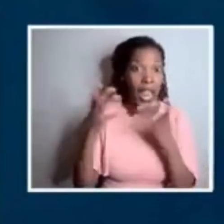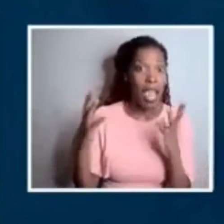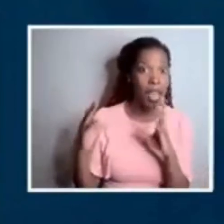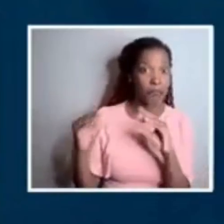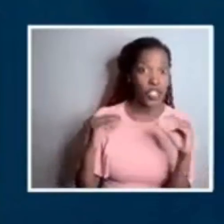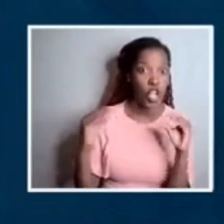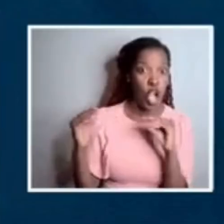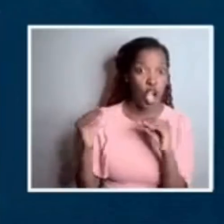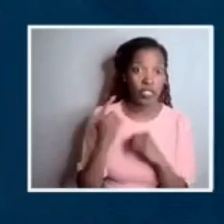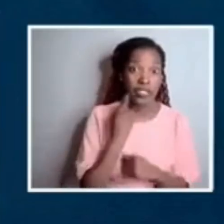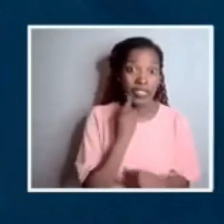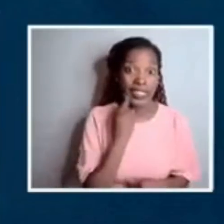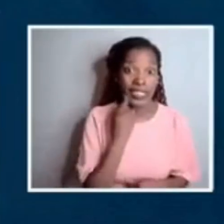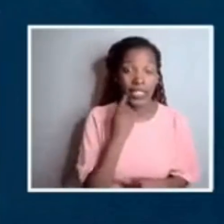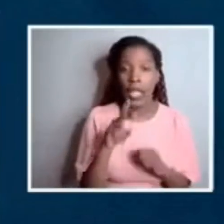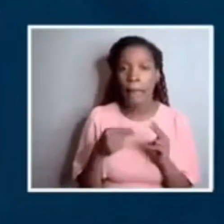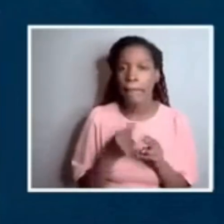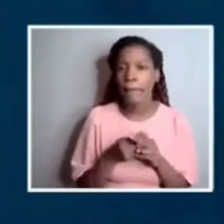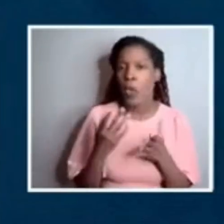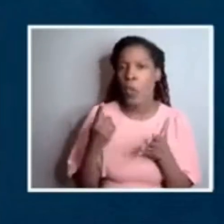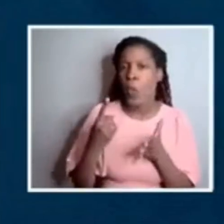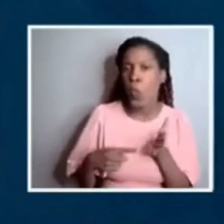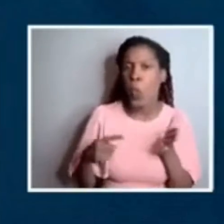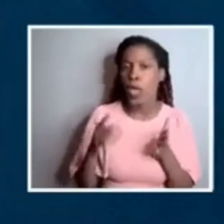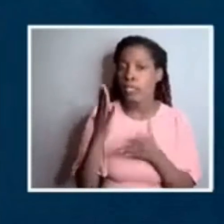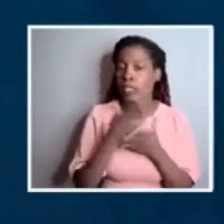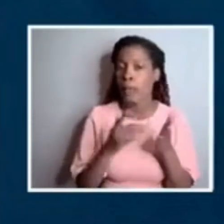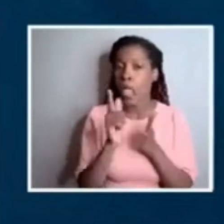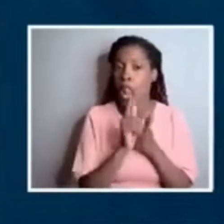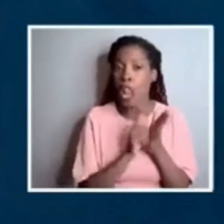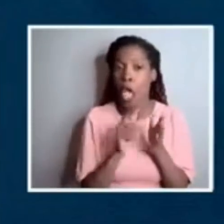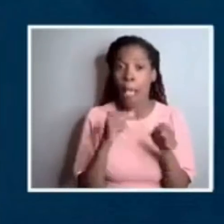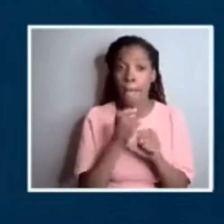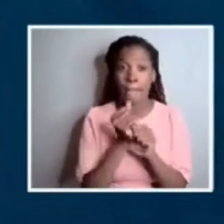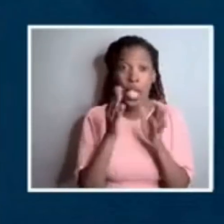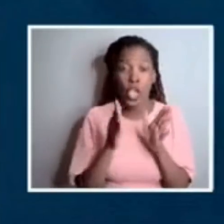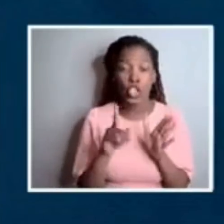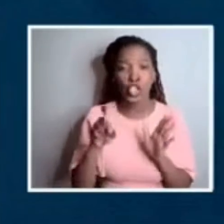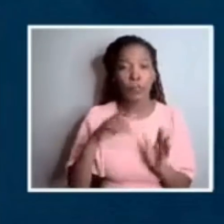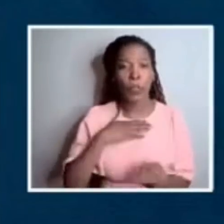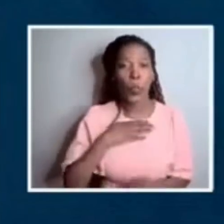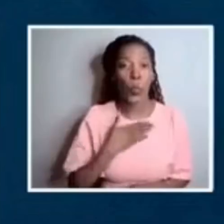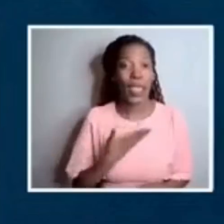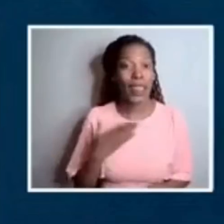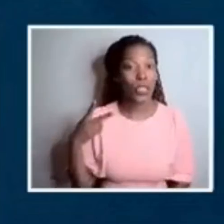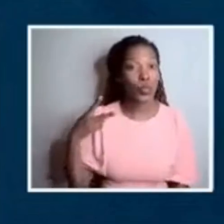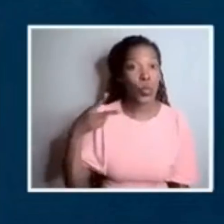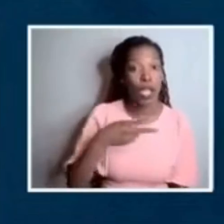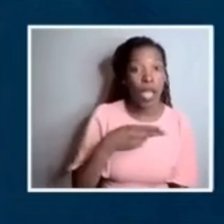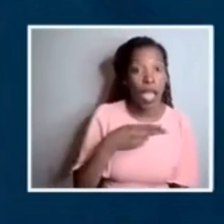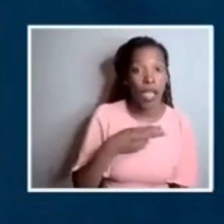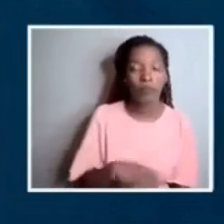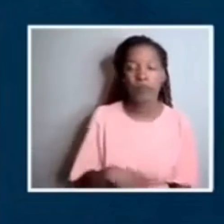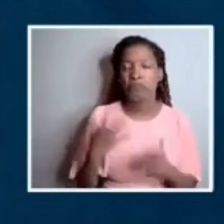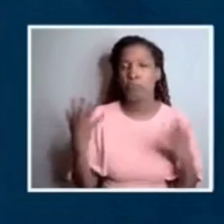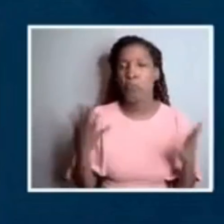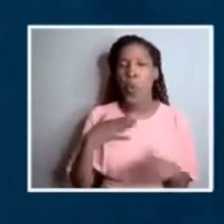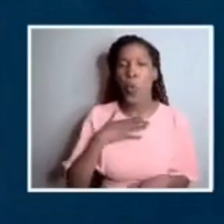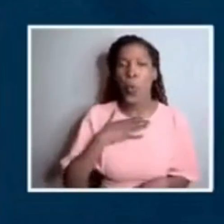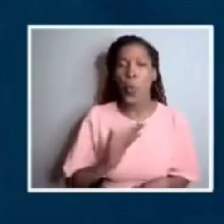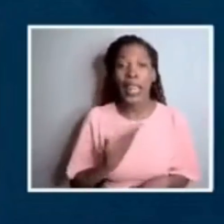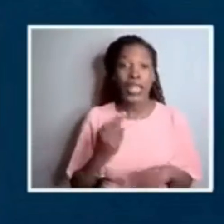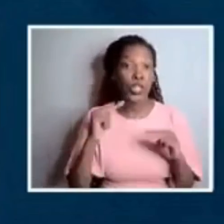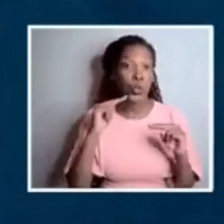about what progressive lawmakers need to be willing to cut, what we have to be willing to negotiate on.